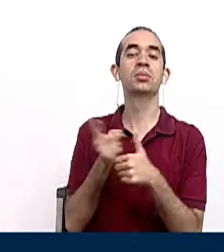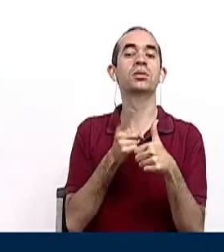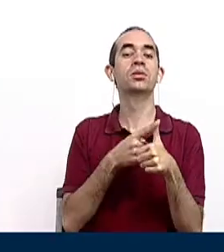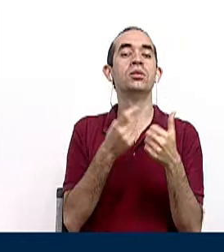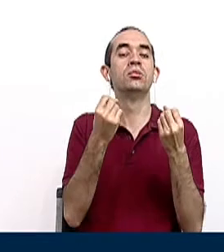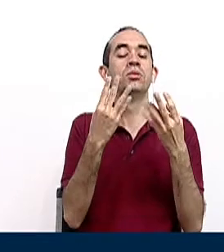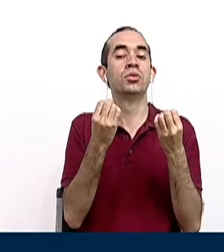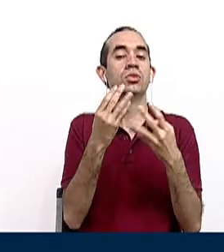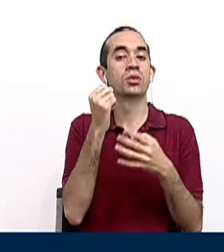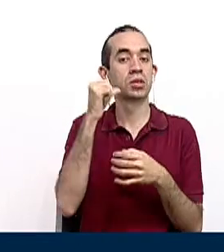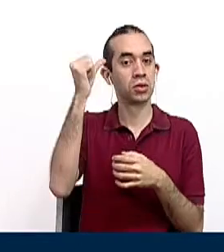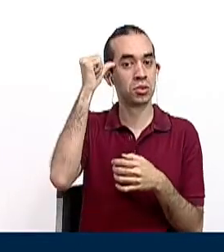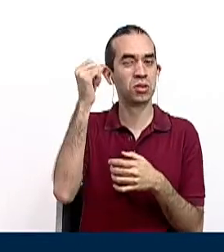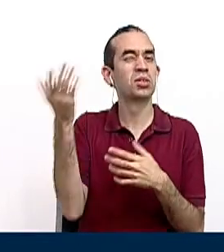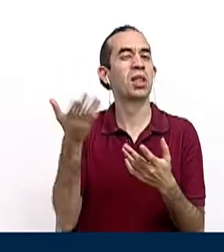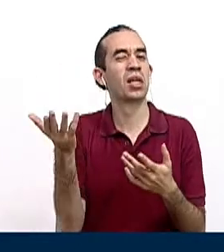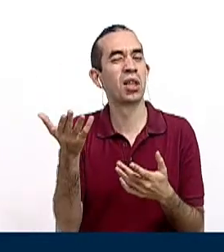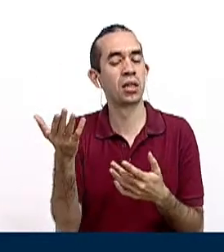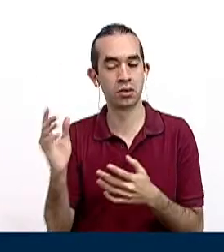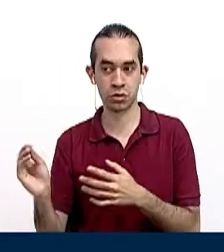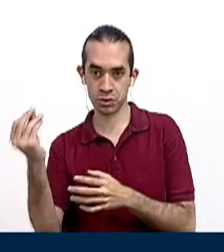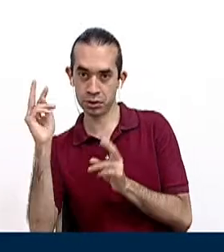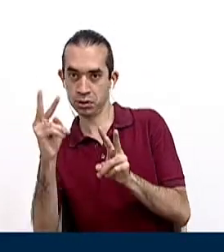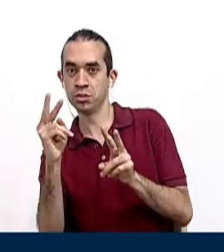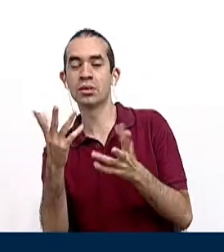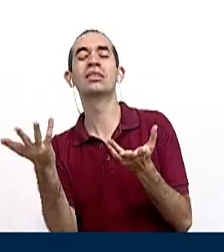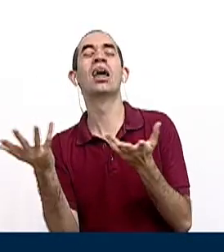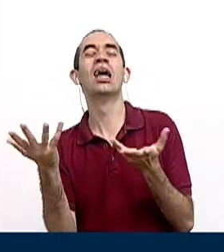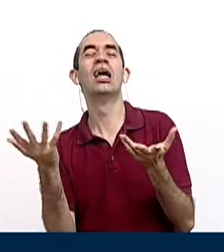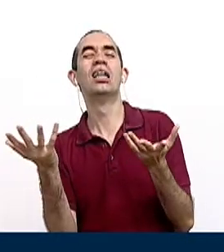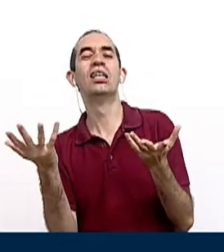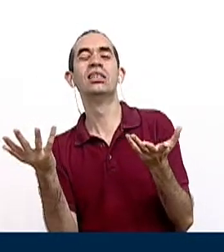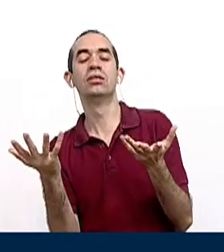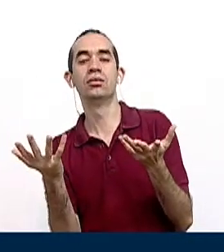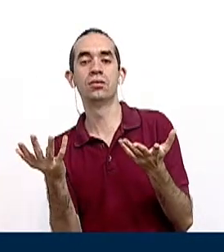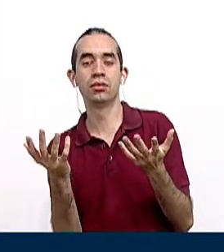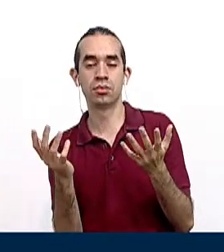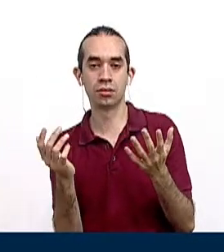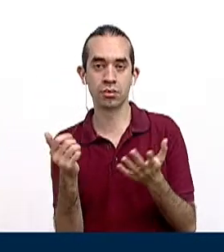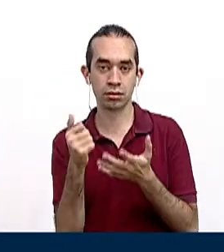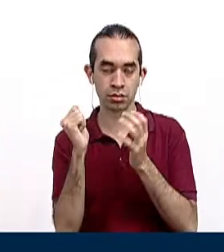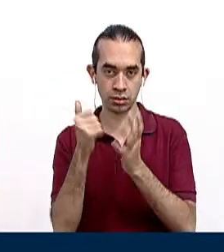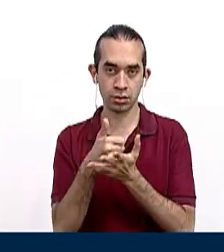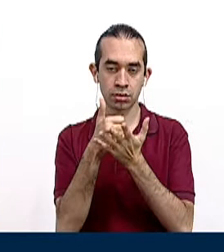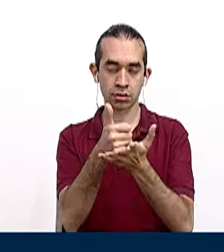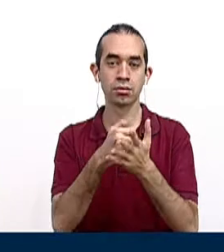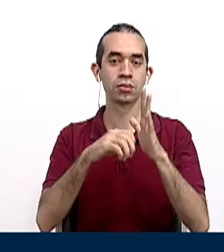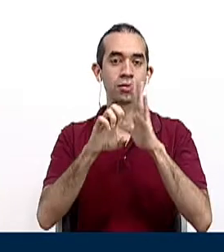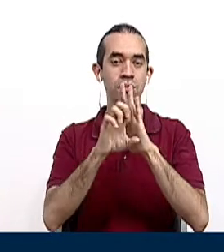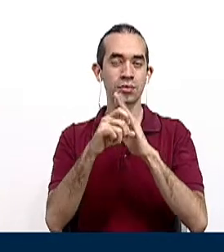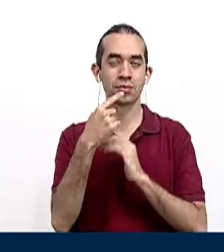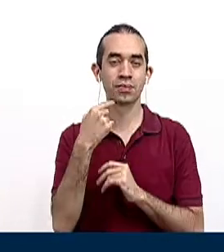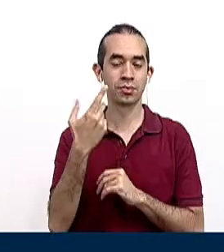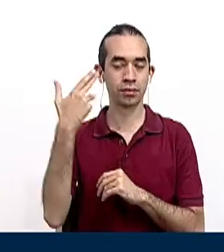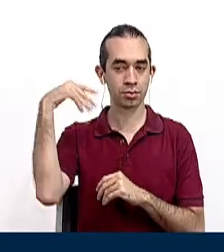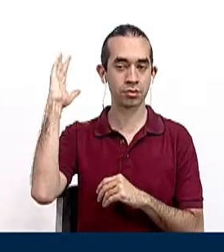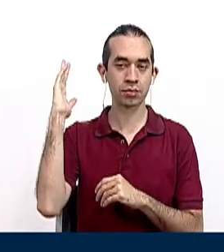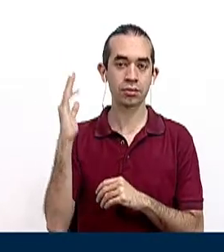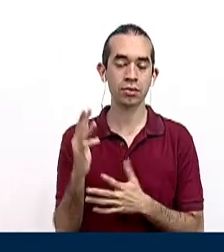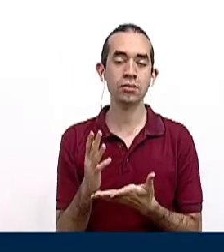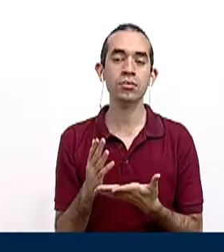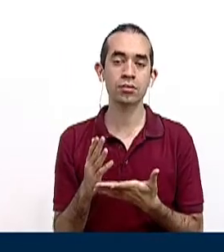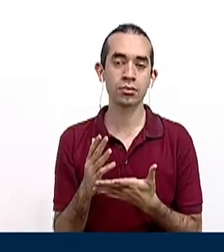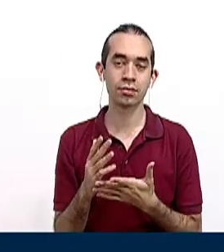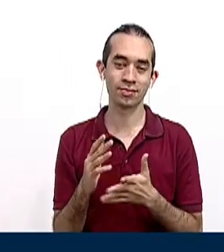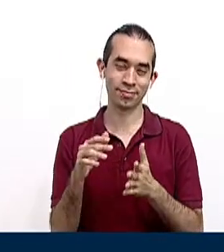are for young people. What are they for young people? I kind of helped you here with the example I gave you before. They are